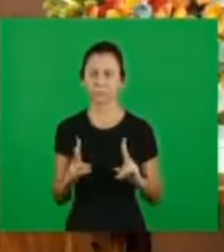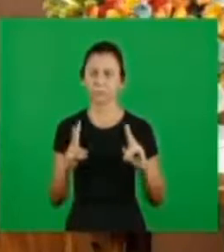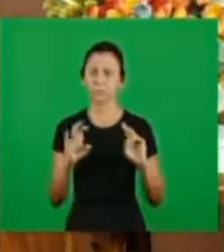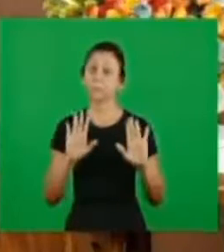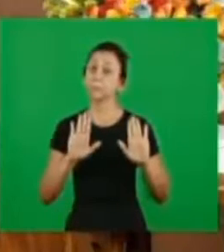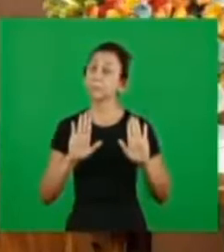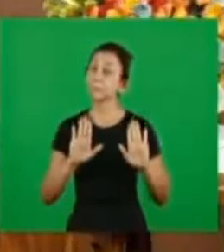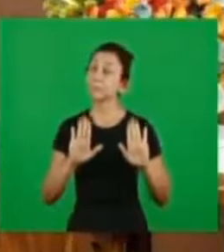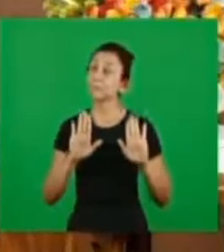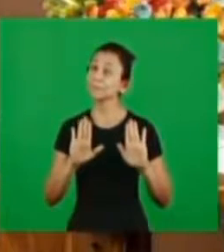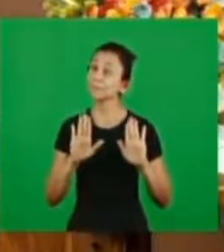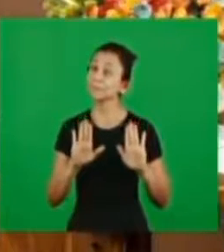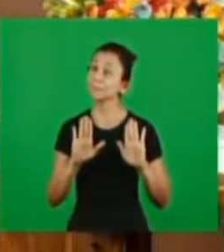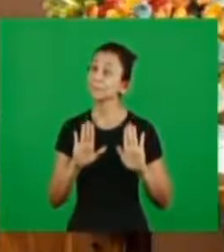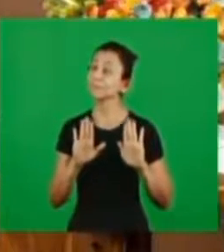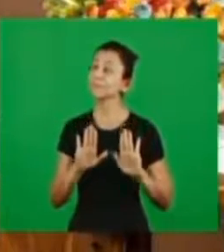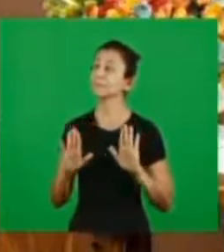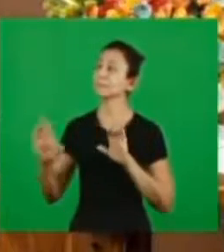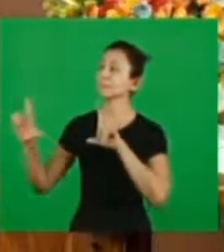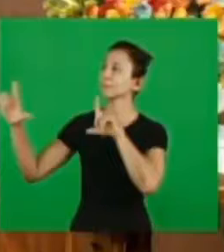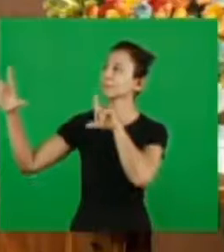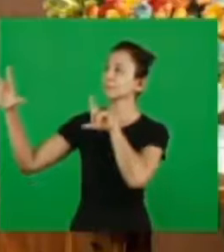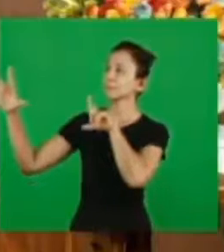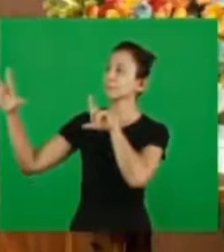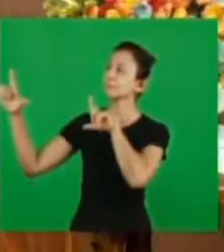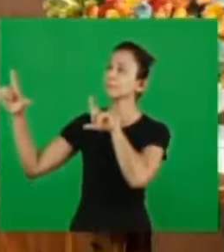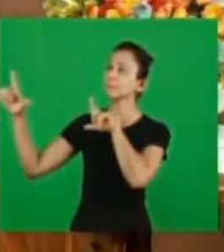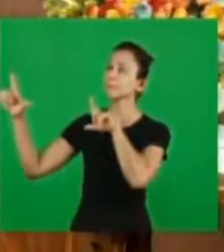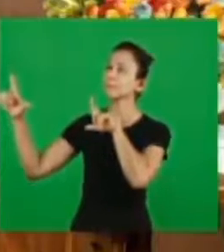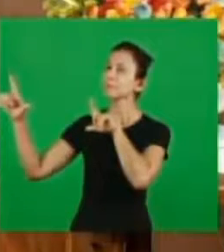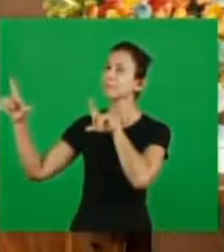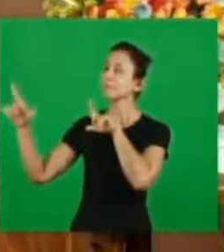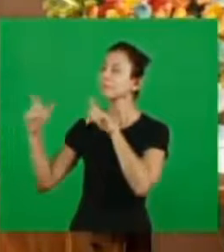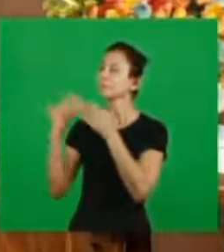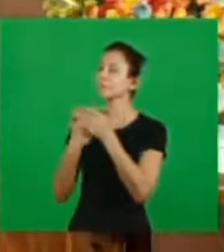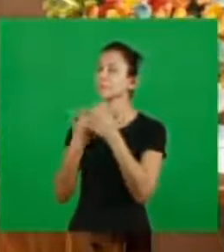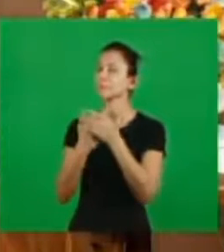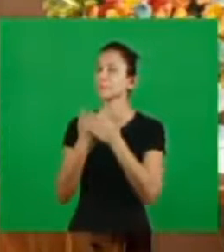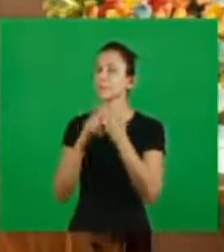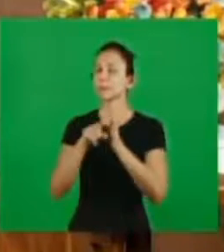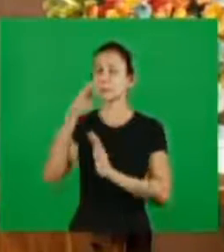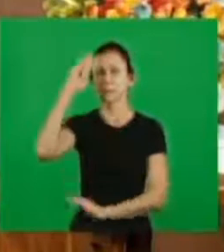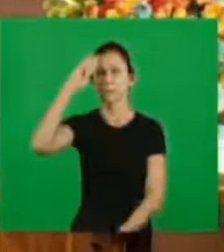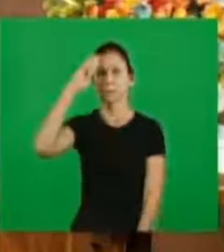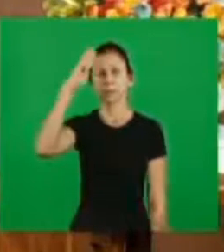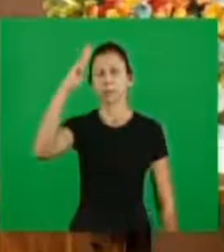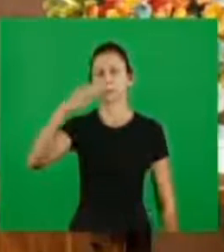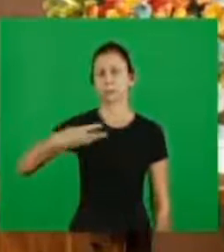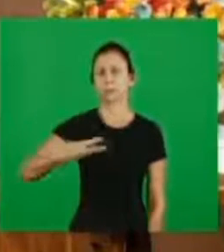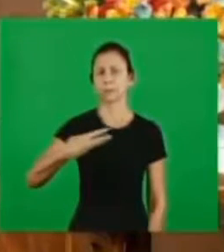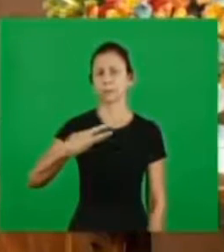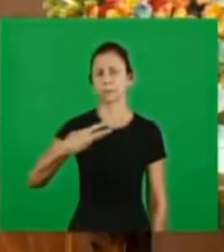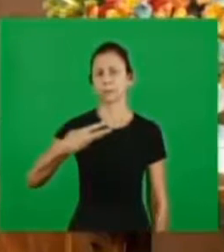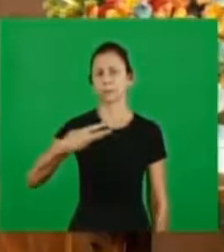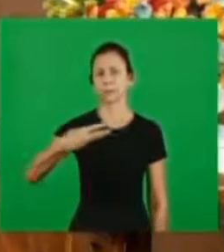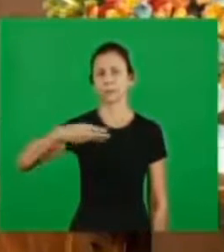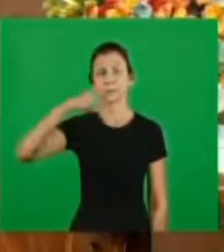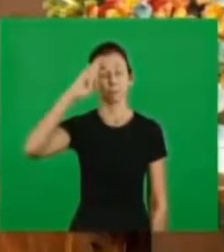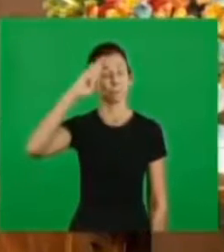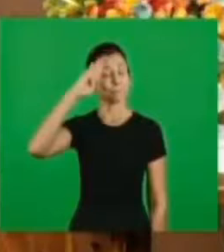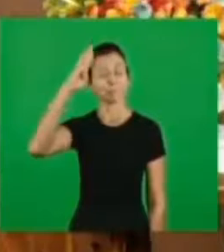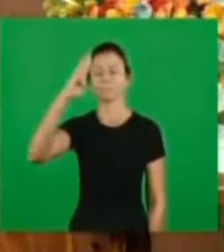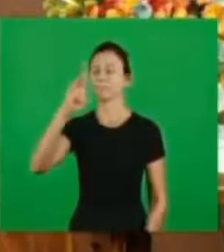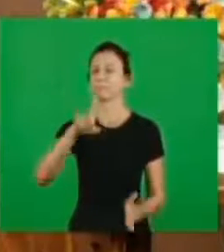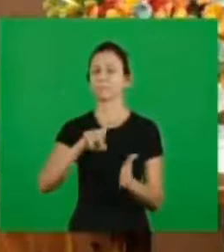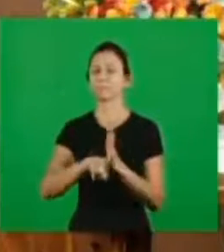minutes. But we're going to leave here on the board so that the brethren can work on our main question, the third question, which